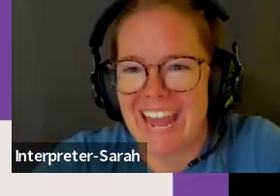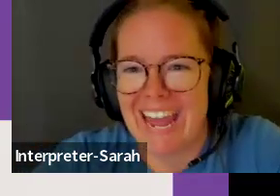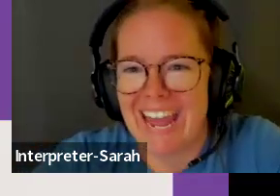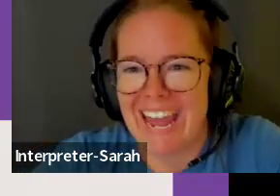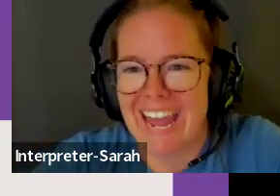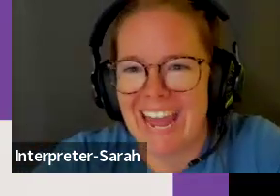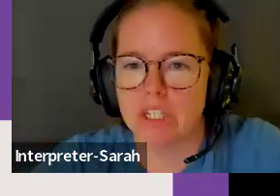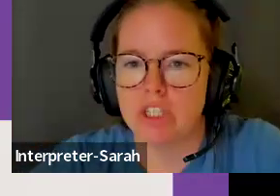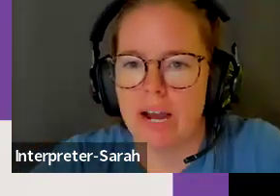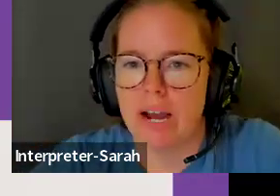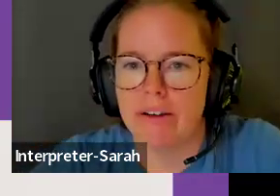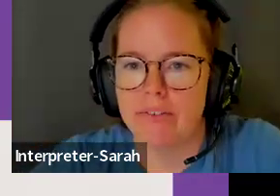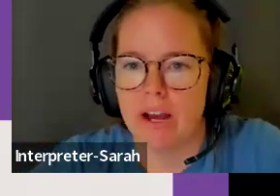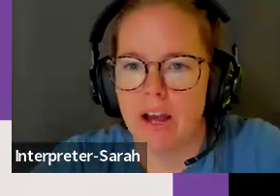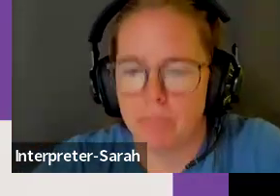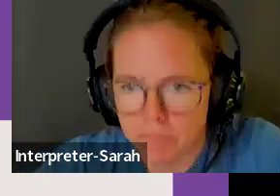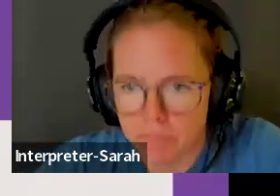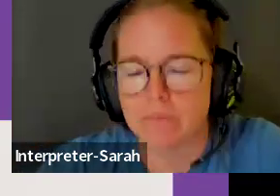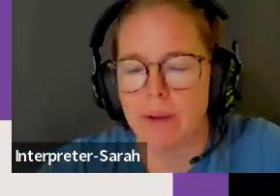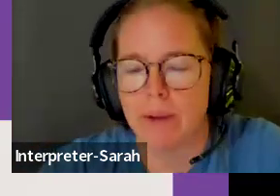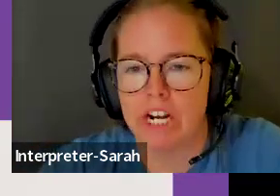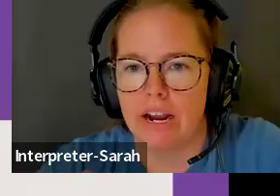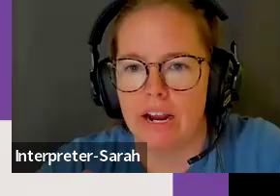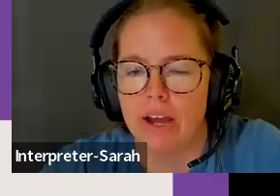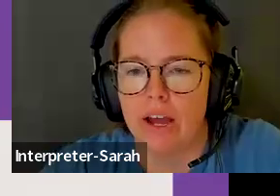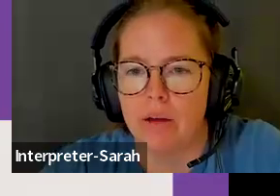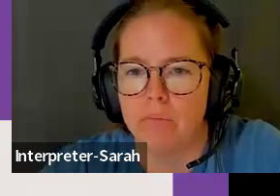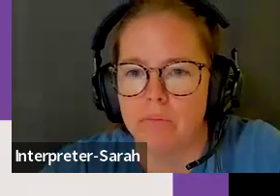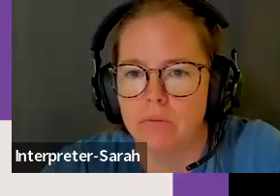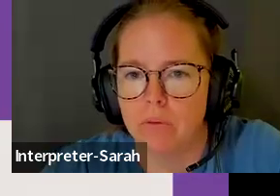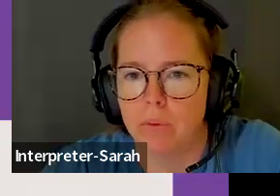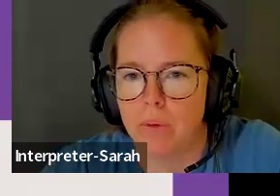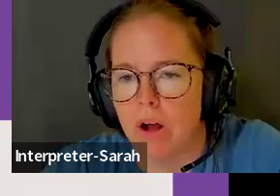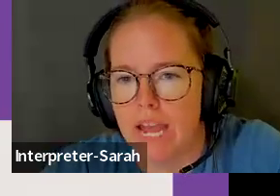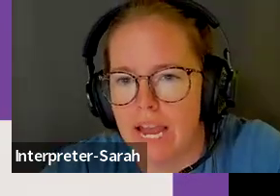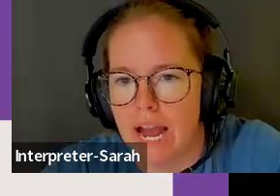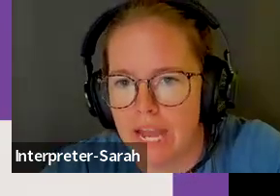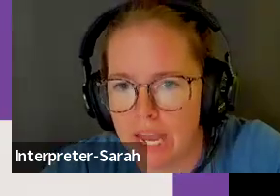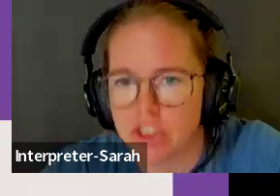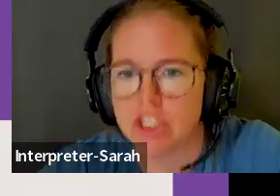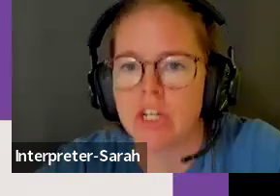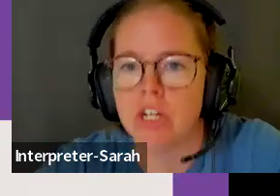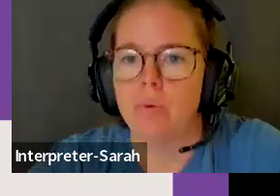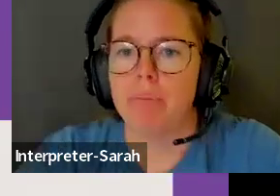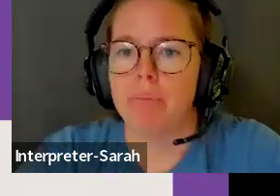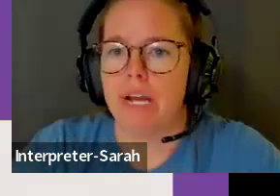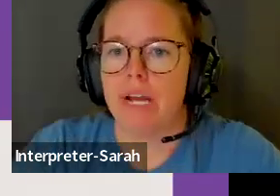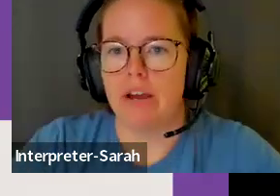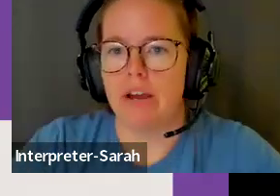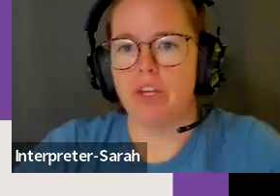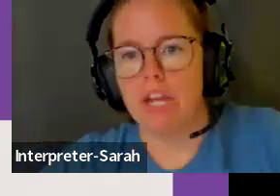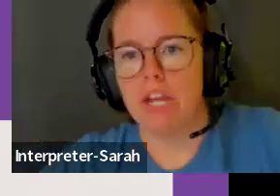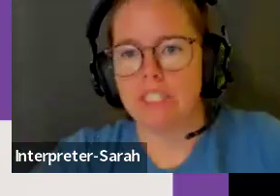we also do have Aspire Indiana Health. We call it AIH. We operate